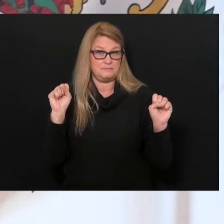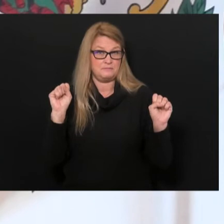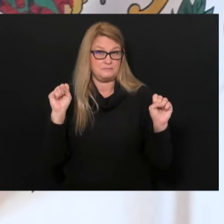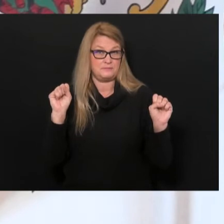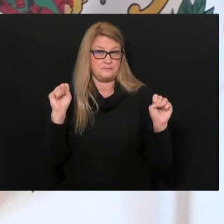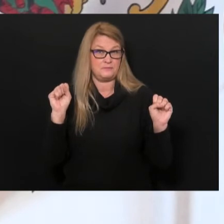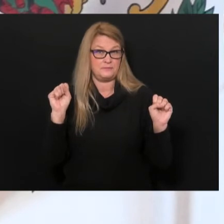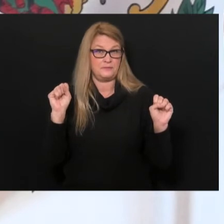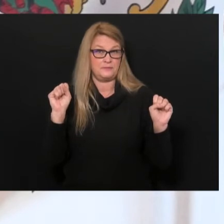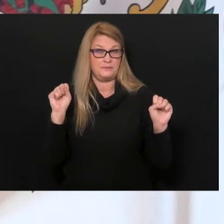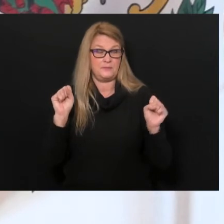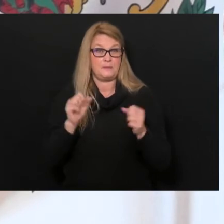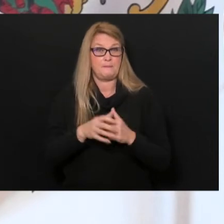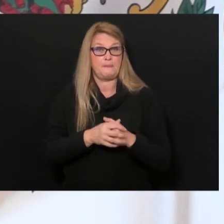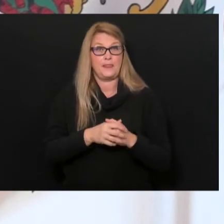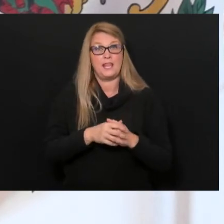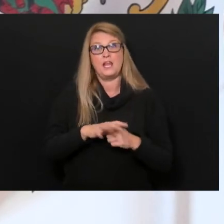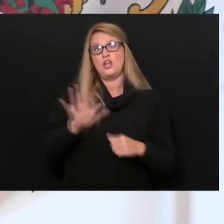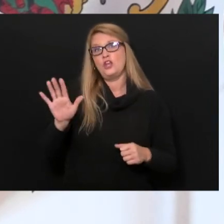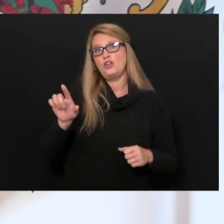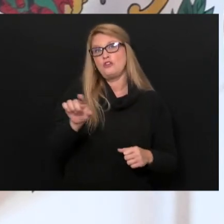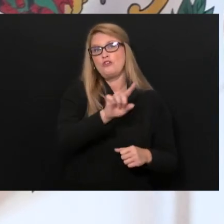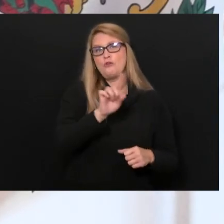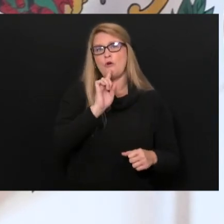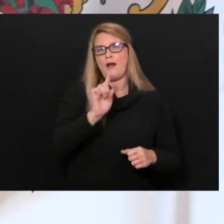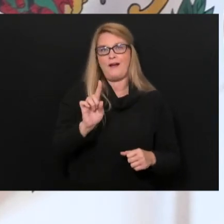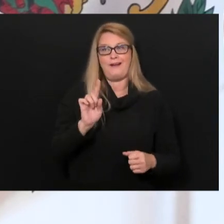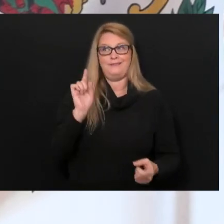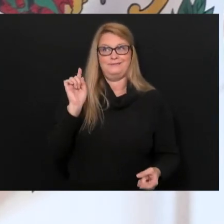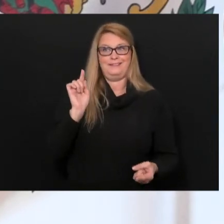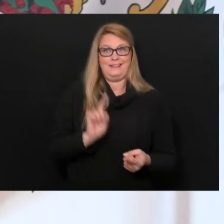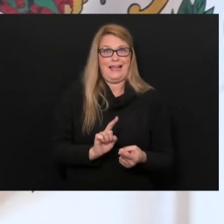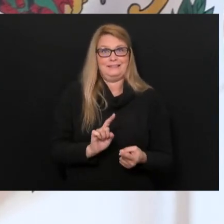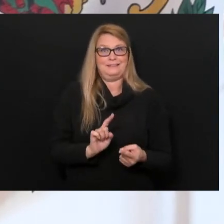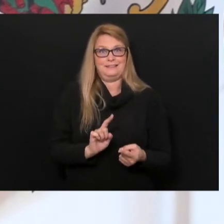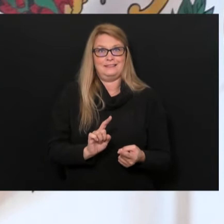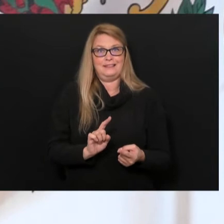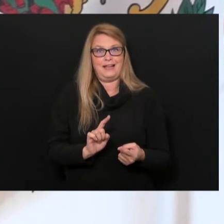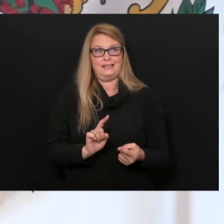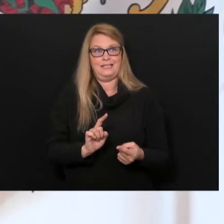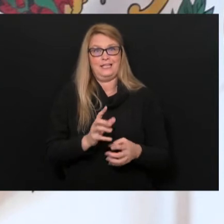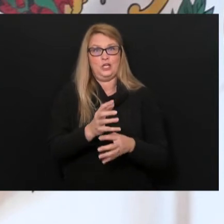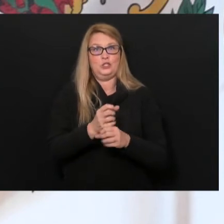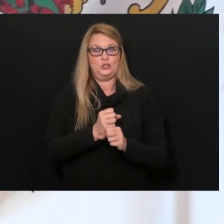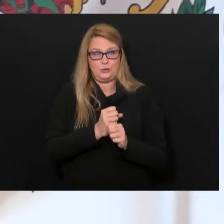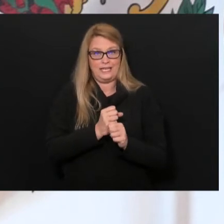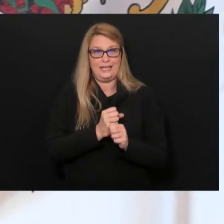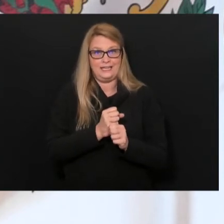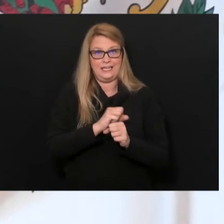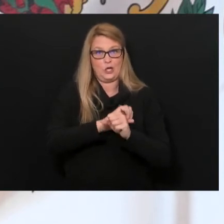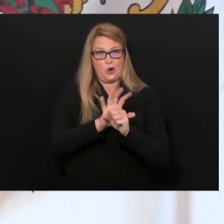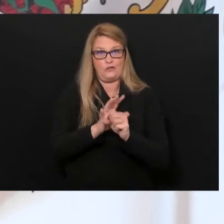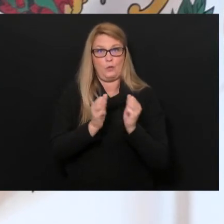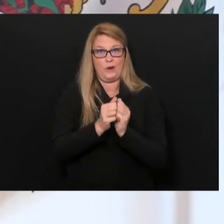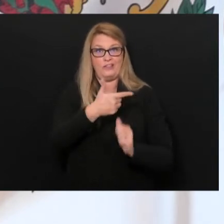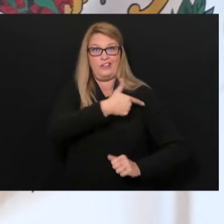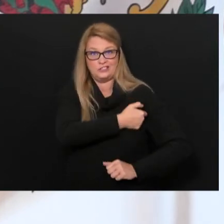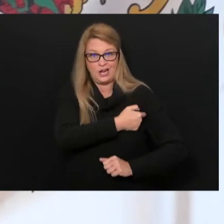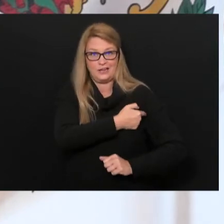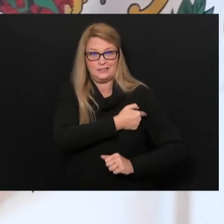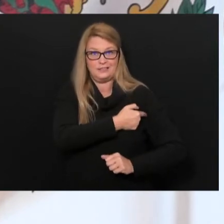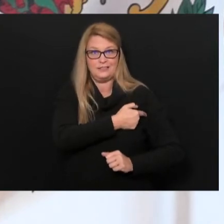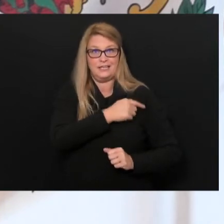words, you're significantly less likely to get this thing with the first shot. And the second shot is what moves